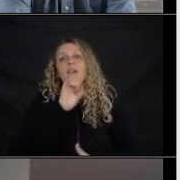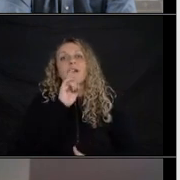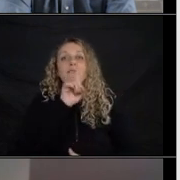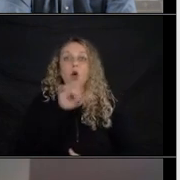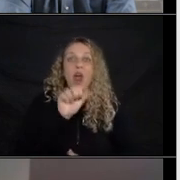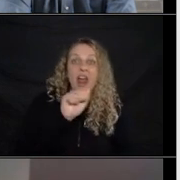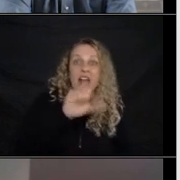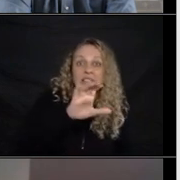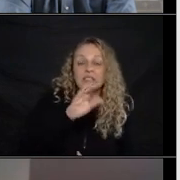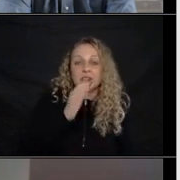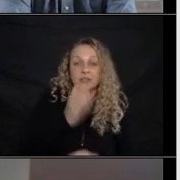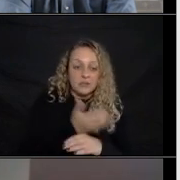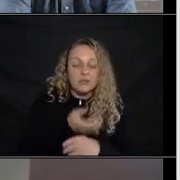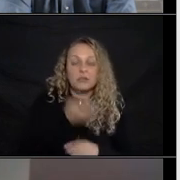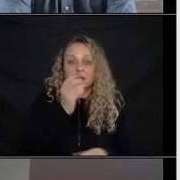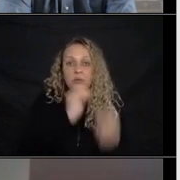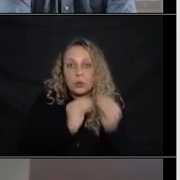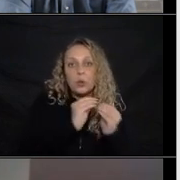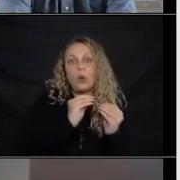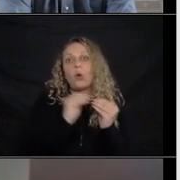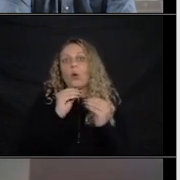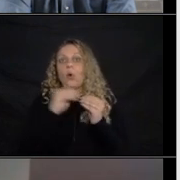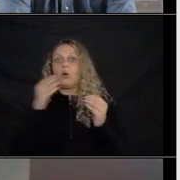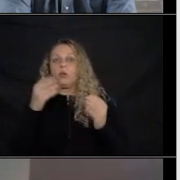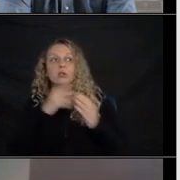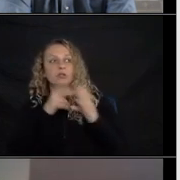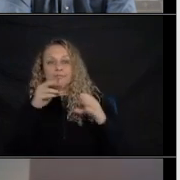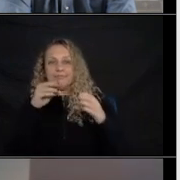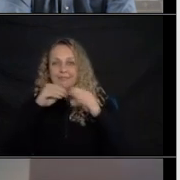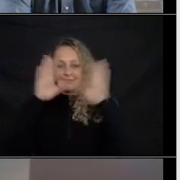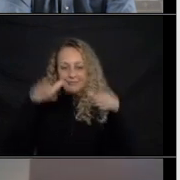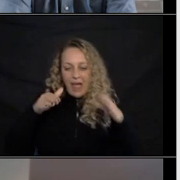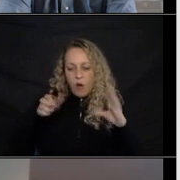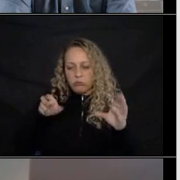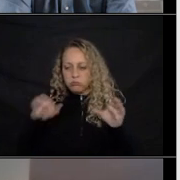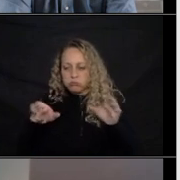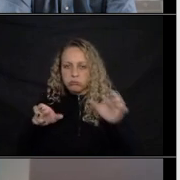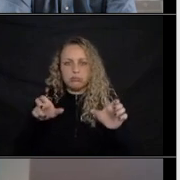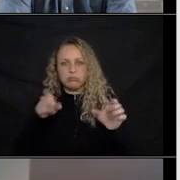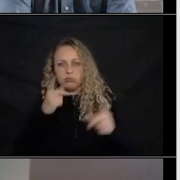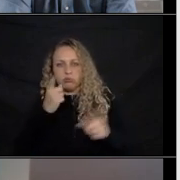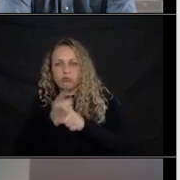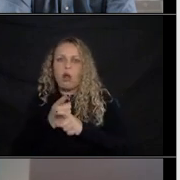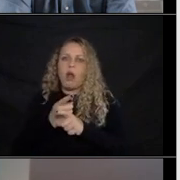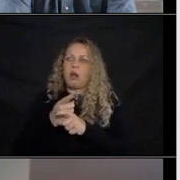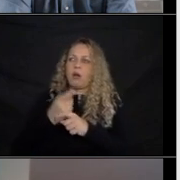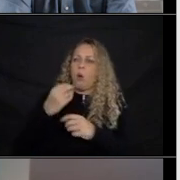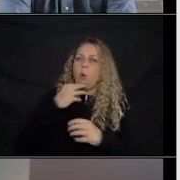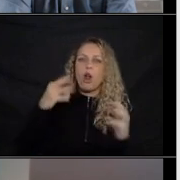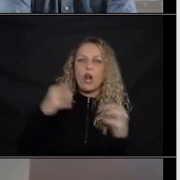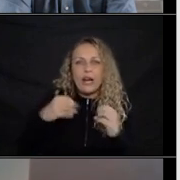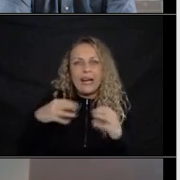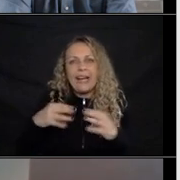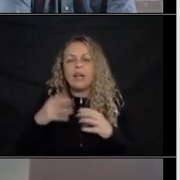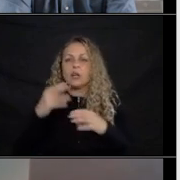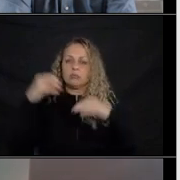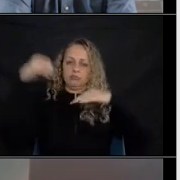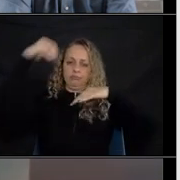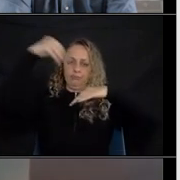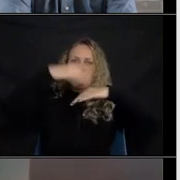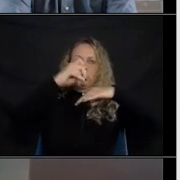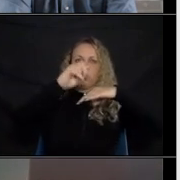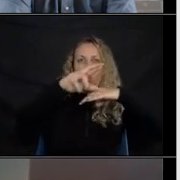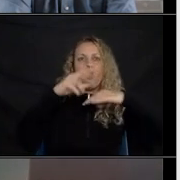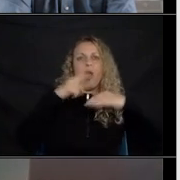conditioning, insulation, doors and windows, reflective roofs, water heaters, solar PV, and electric